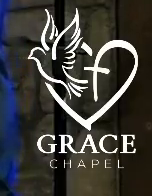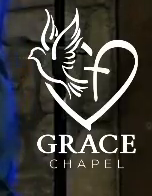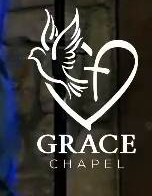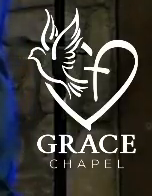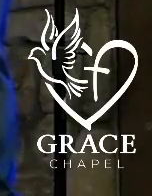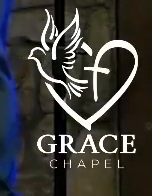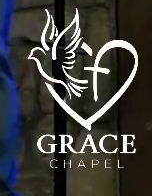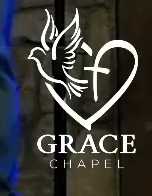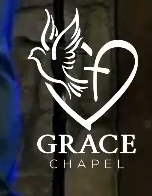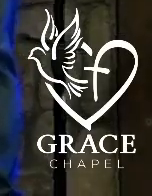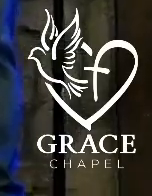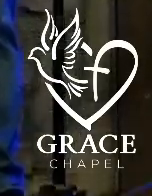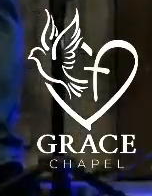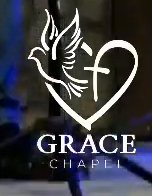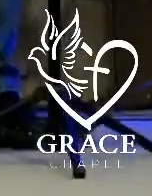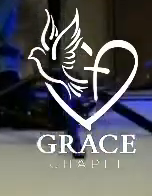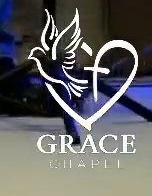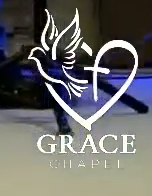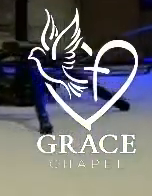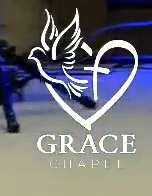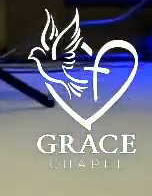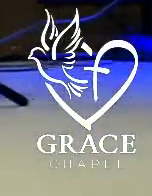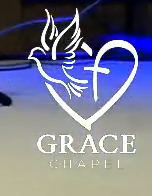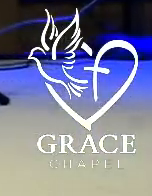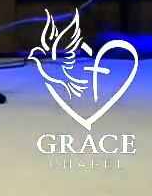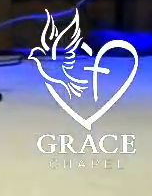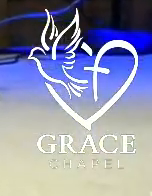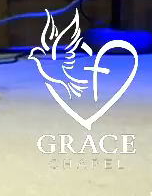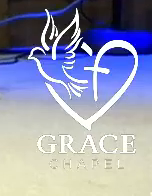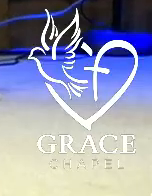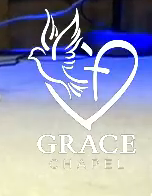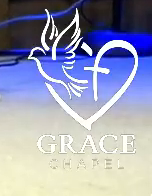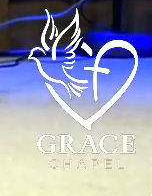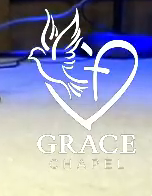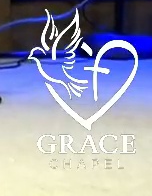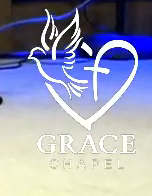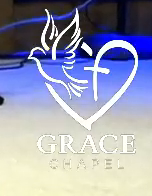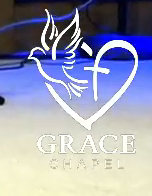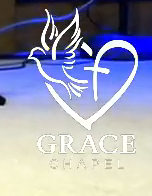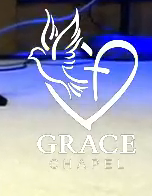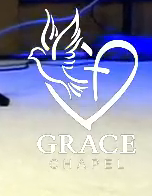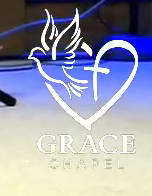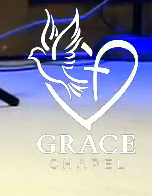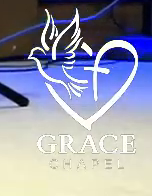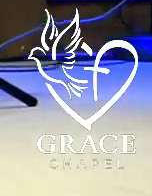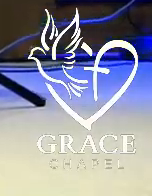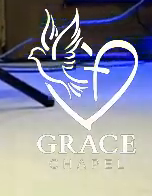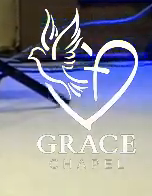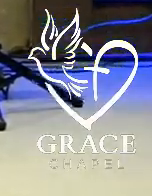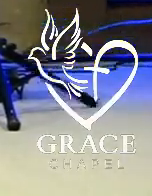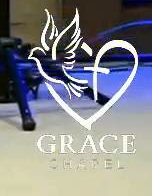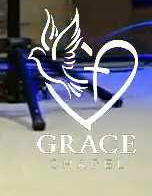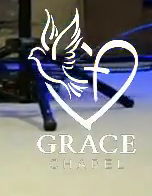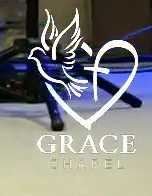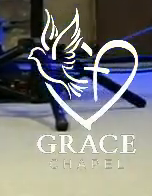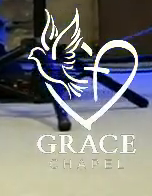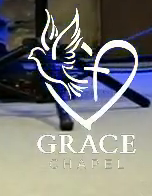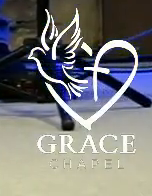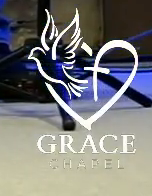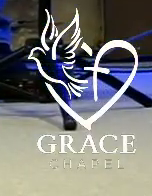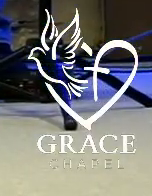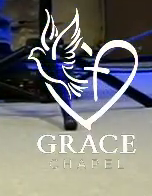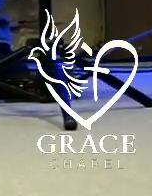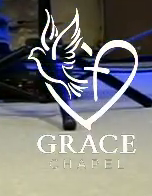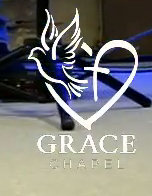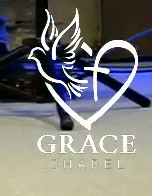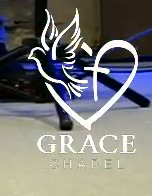bruised for my iniquities. The chastisement of my peace was upon him, and by his stripes were healed. But as I thought about